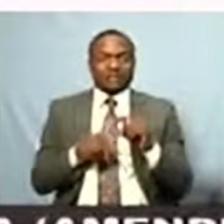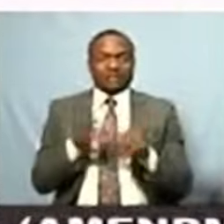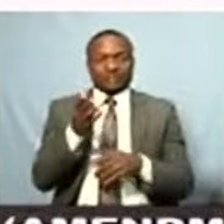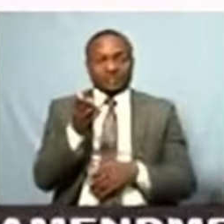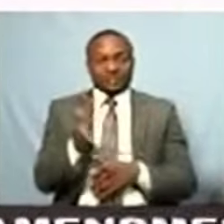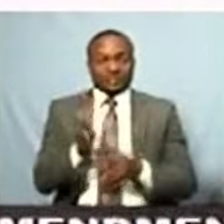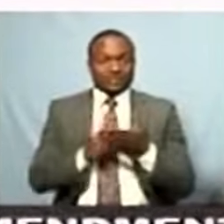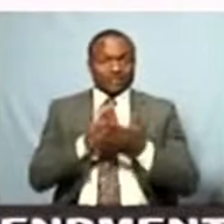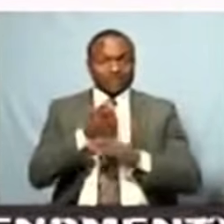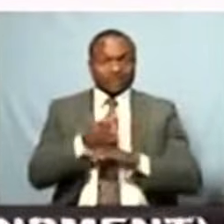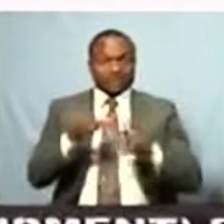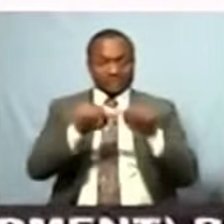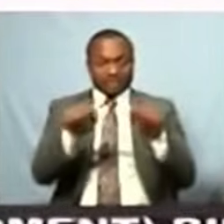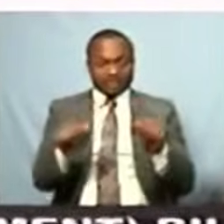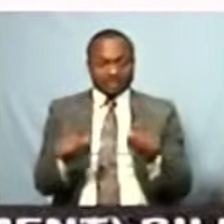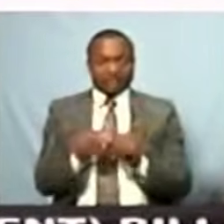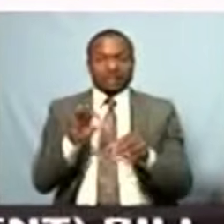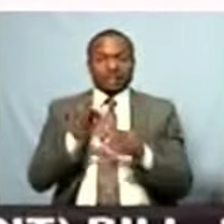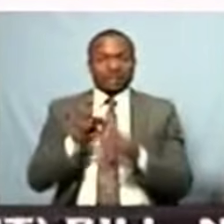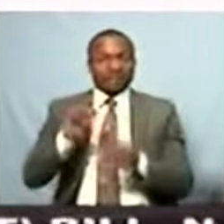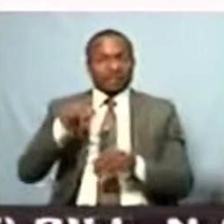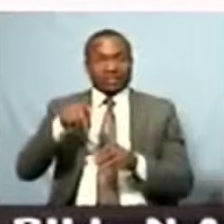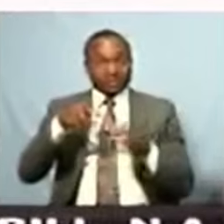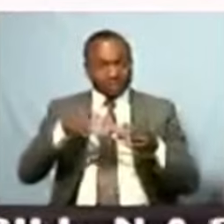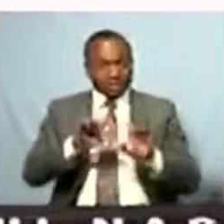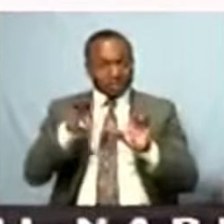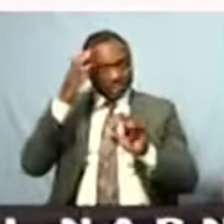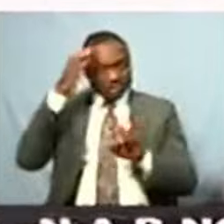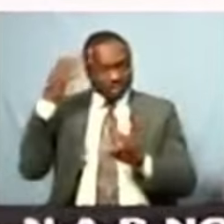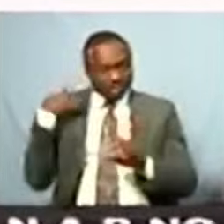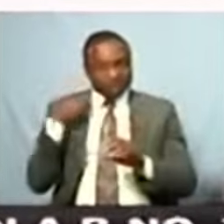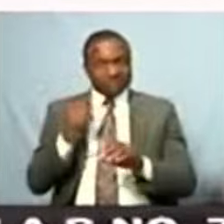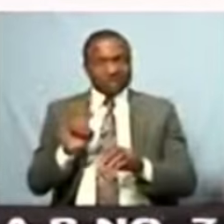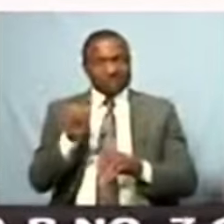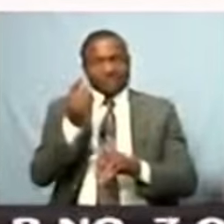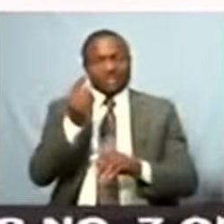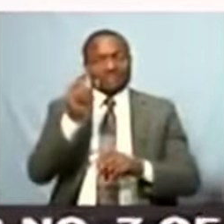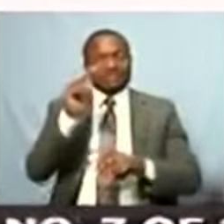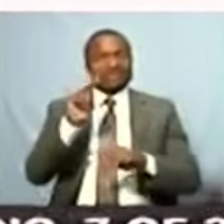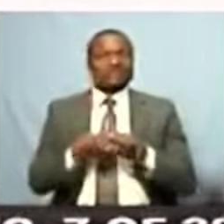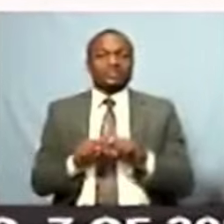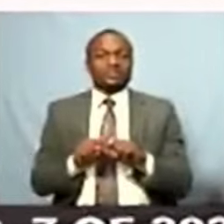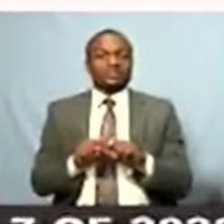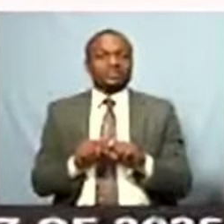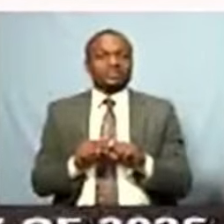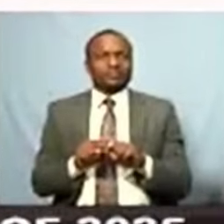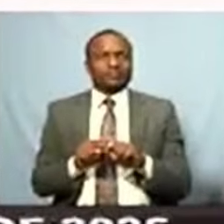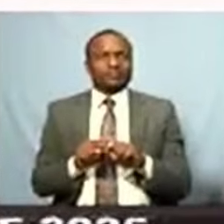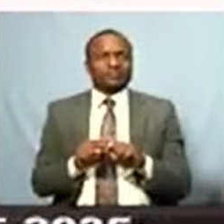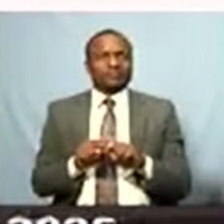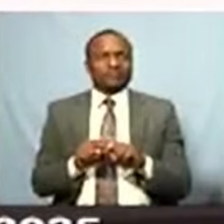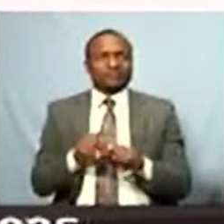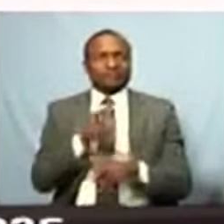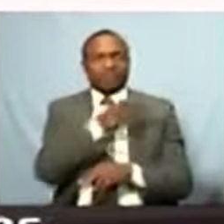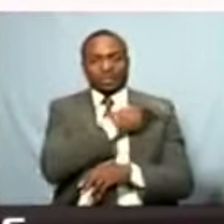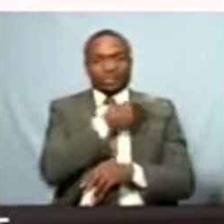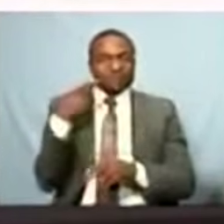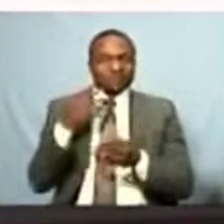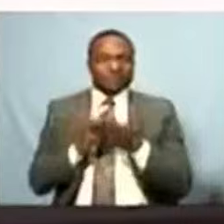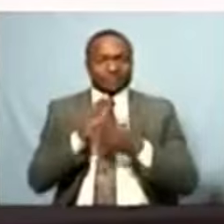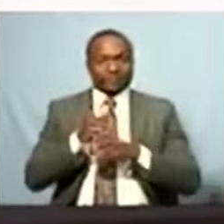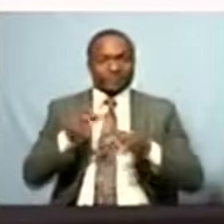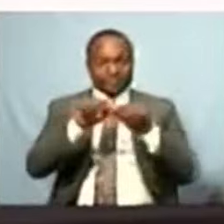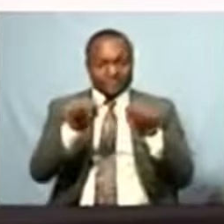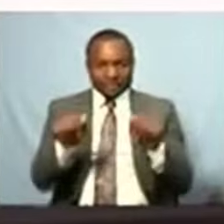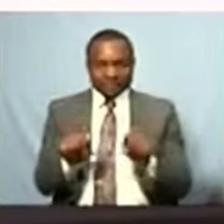elections. To say the MP should continue into office until the first sitting of the of Parliament after the general